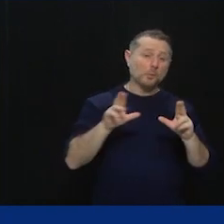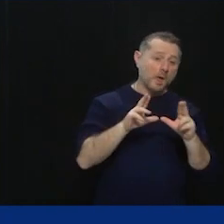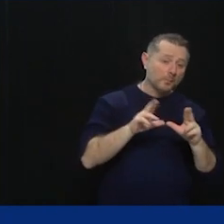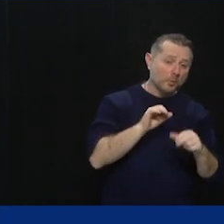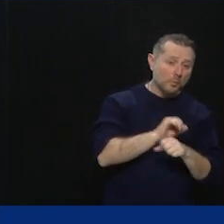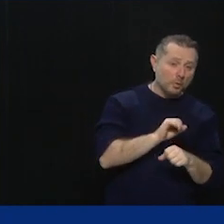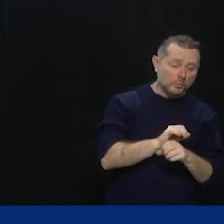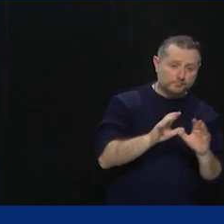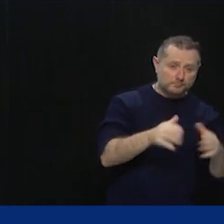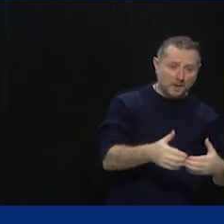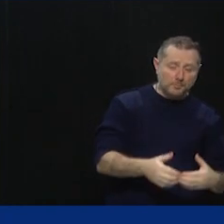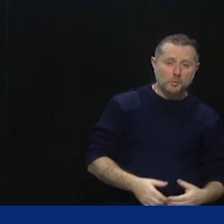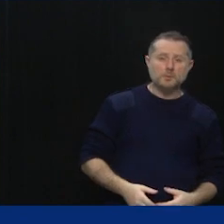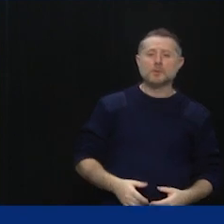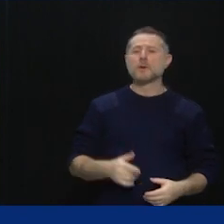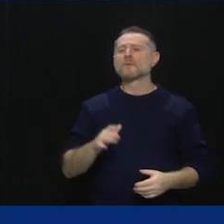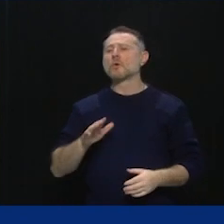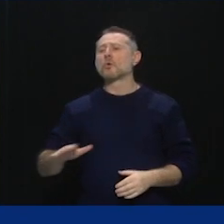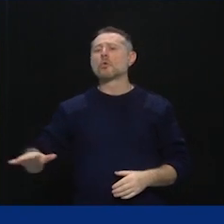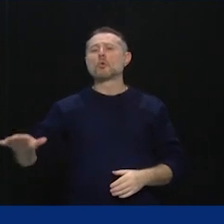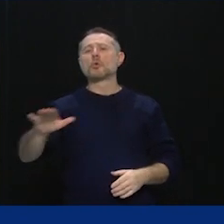fellow elected officials.